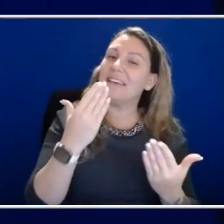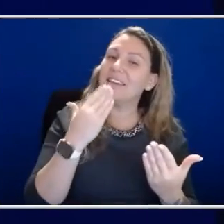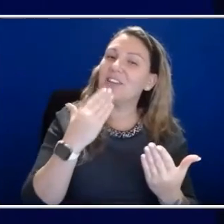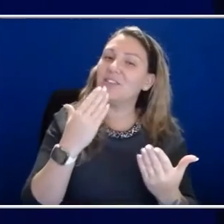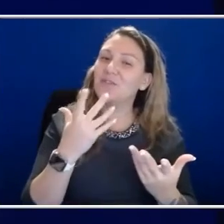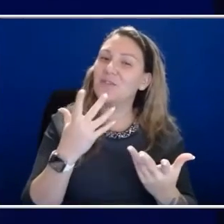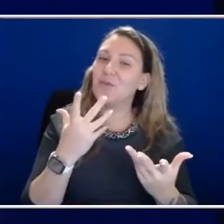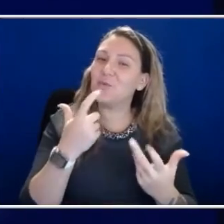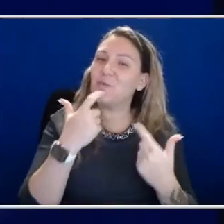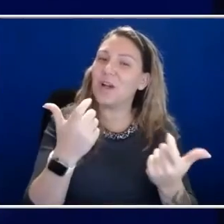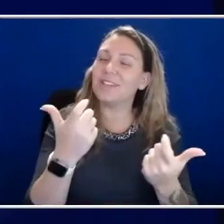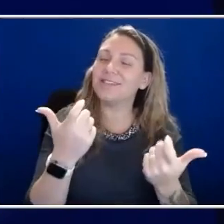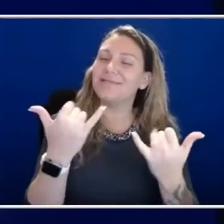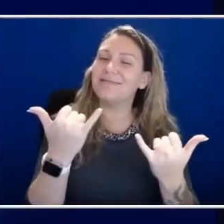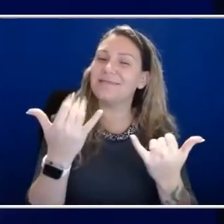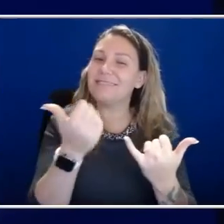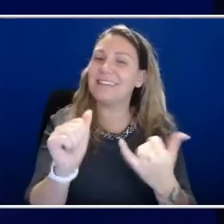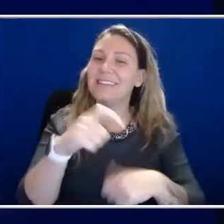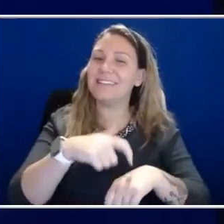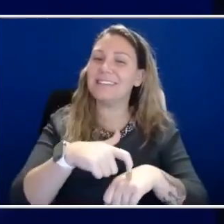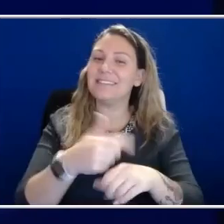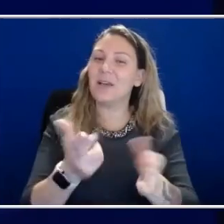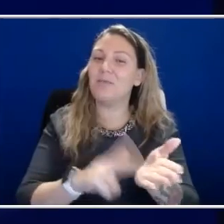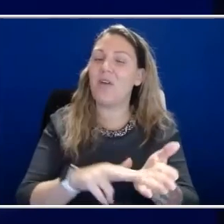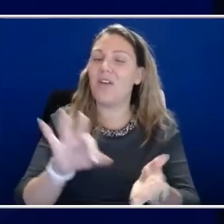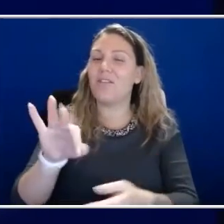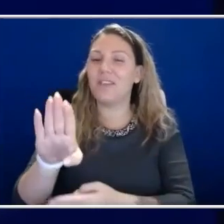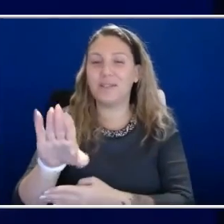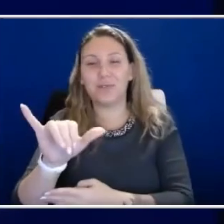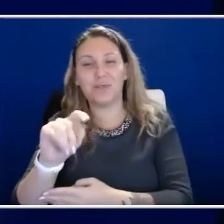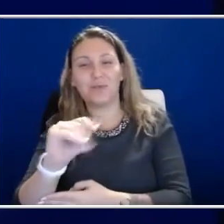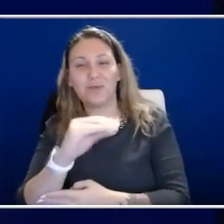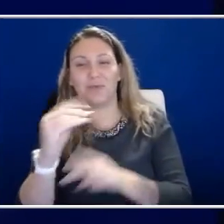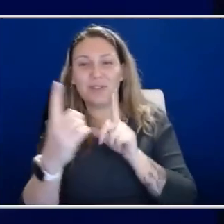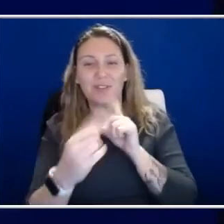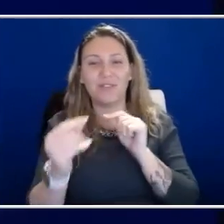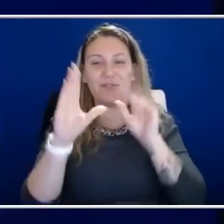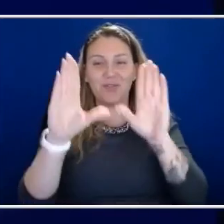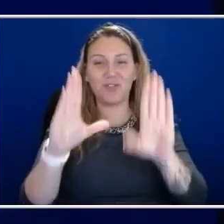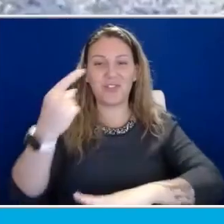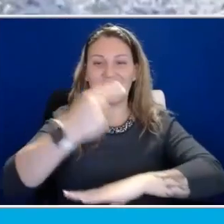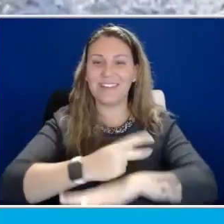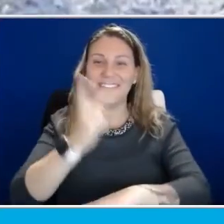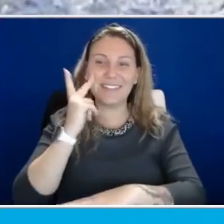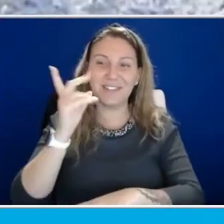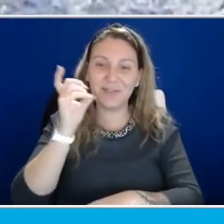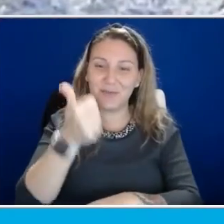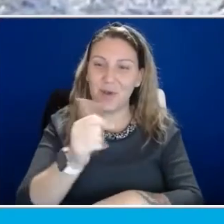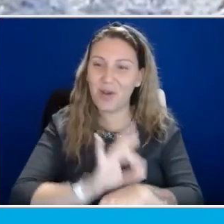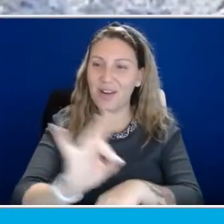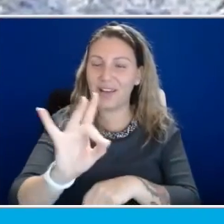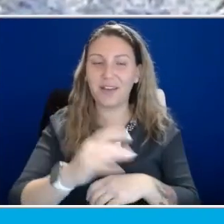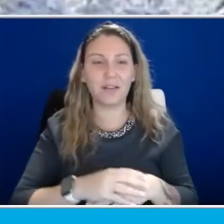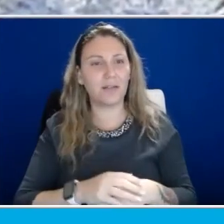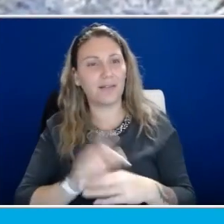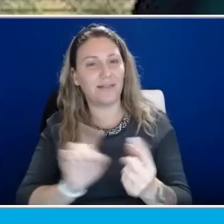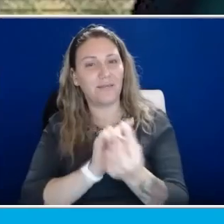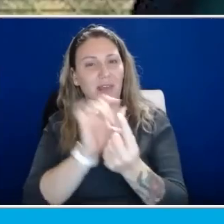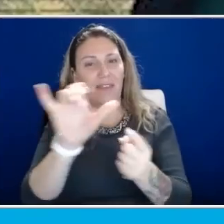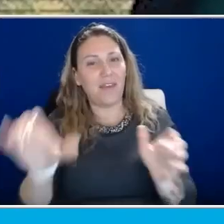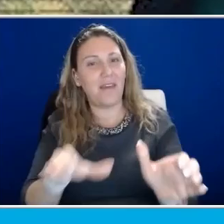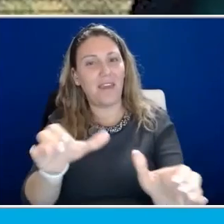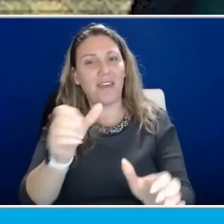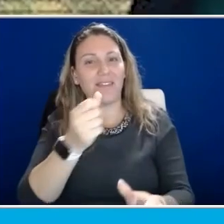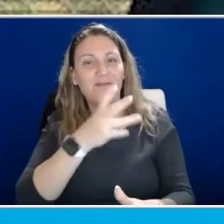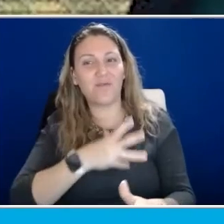updates anytime by logging back onto Facebook, YouTube, and Twitter. Have a great day, and we'll see you back here tomorrow at 8. Meet this active woman who has